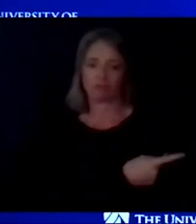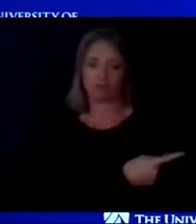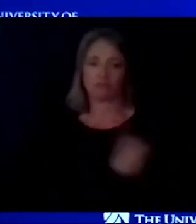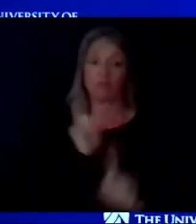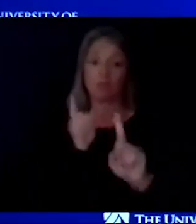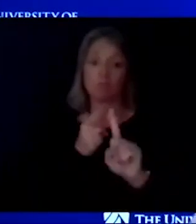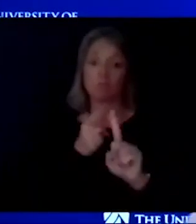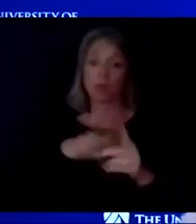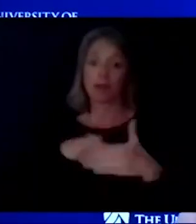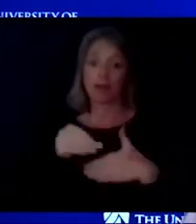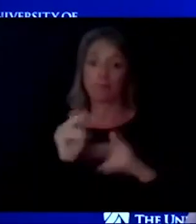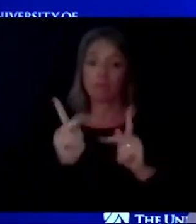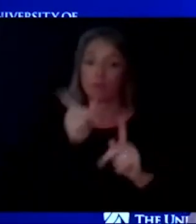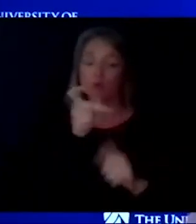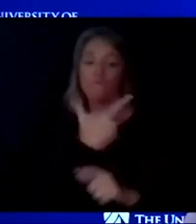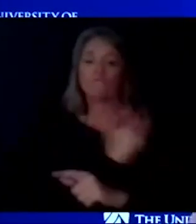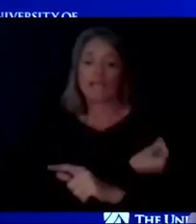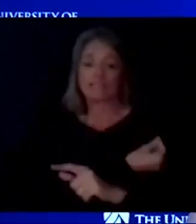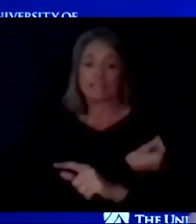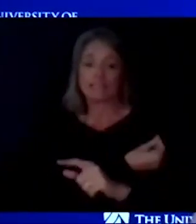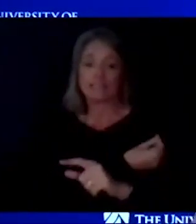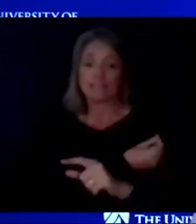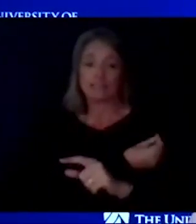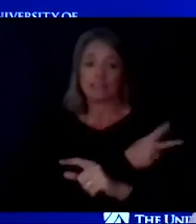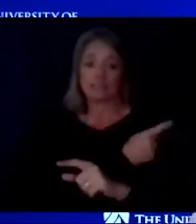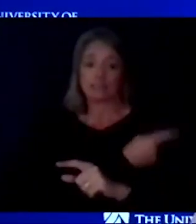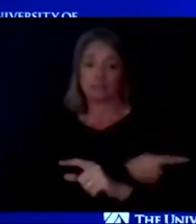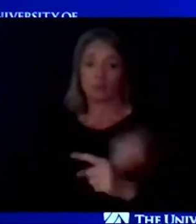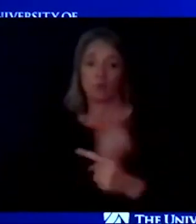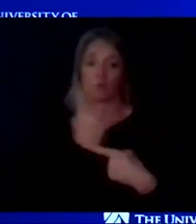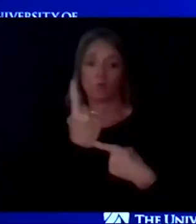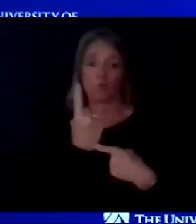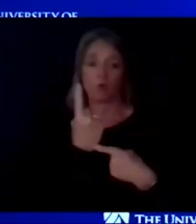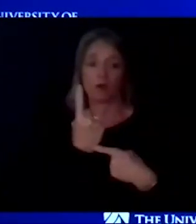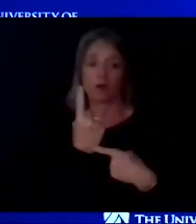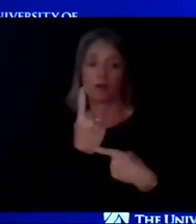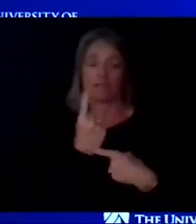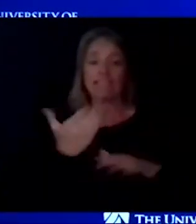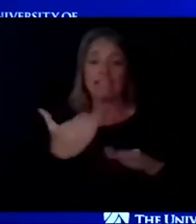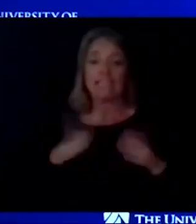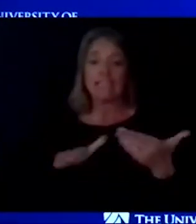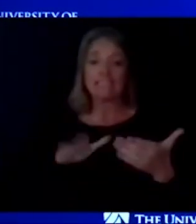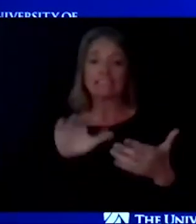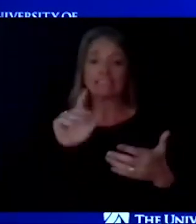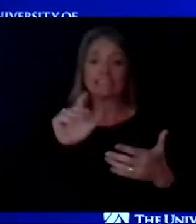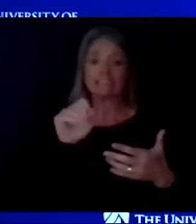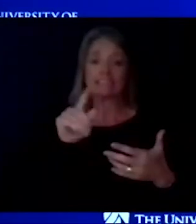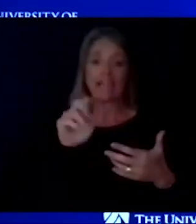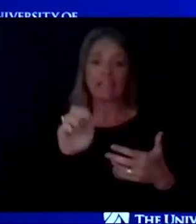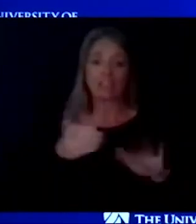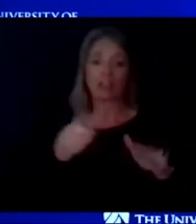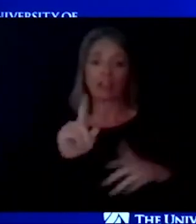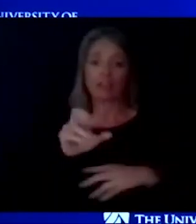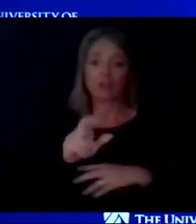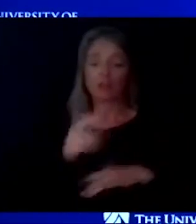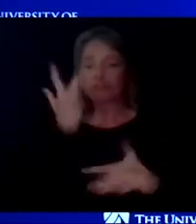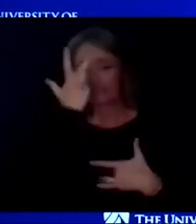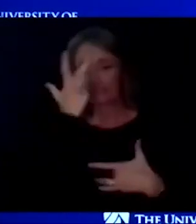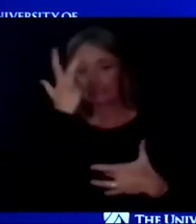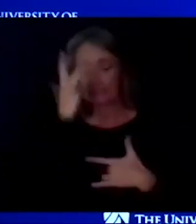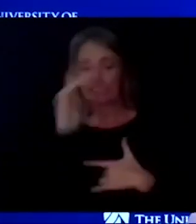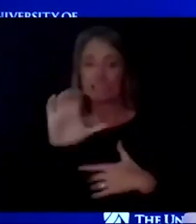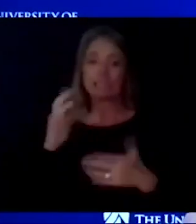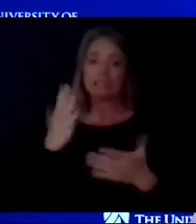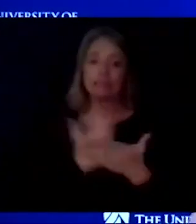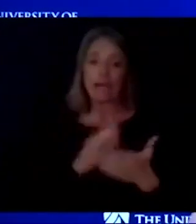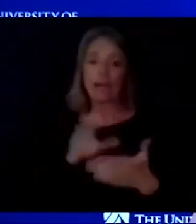patients, one of them end-stage liver disease, 2 of them are solid organ transplant, others active chemotherapy, lung disease, diabetes,